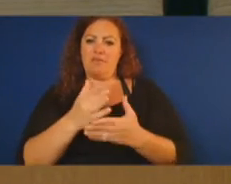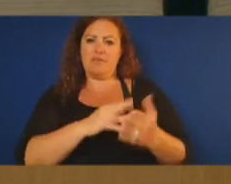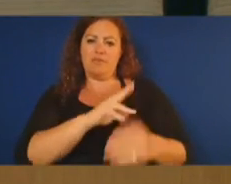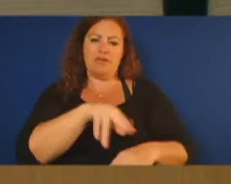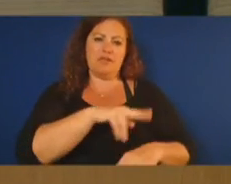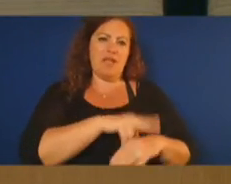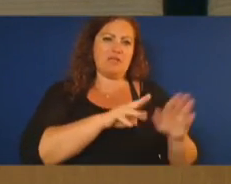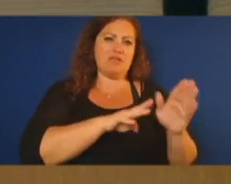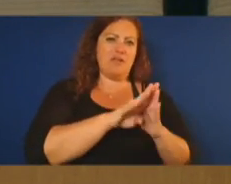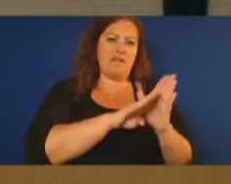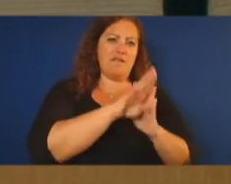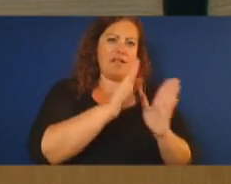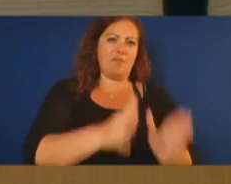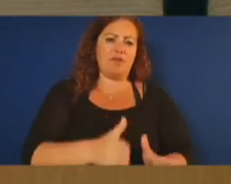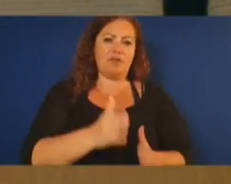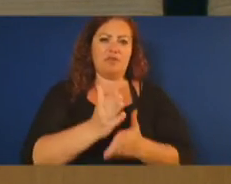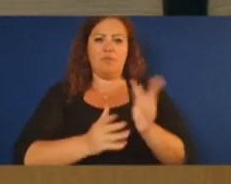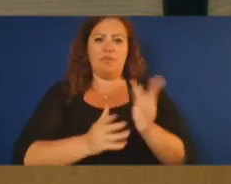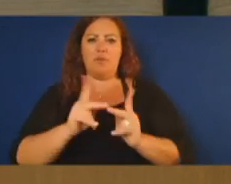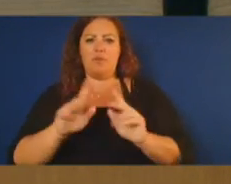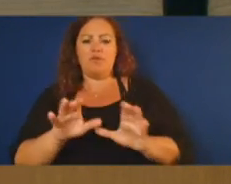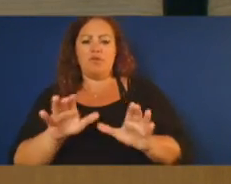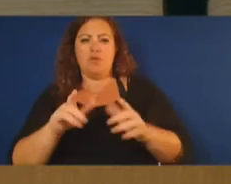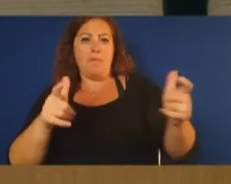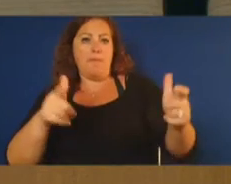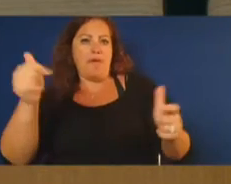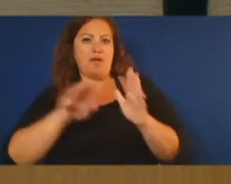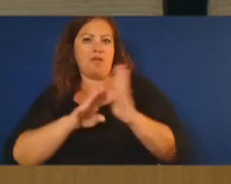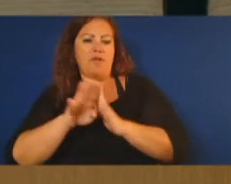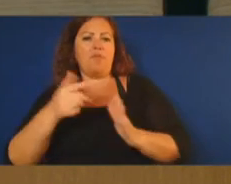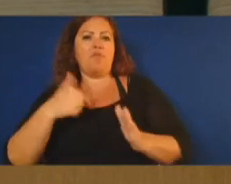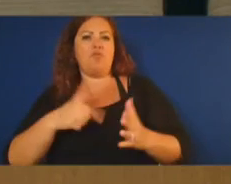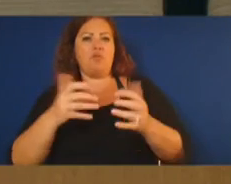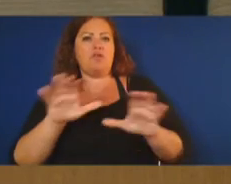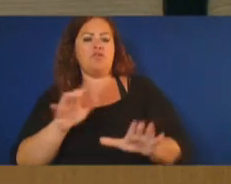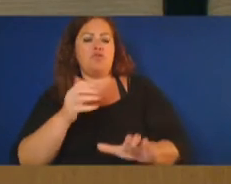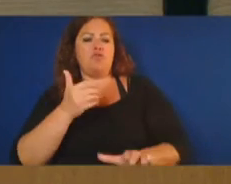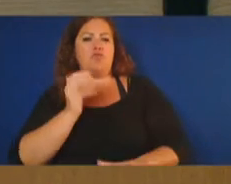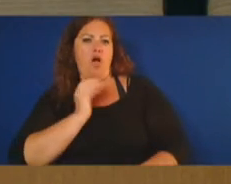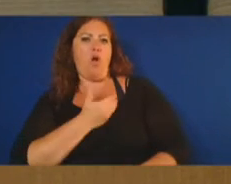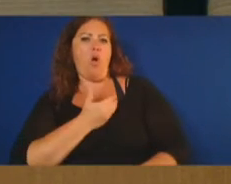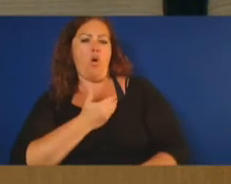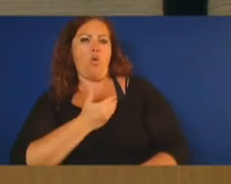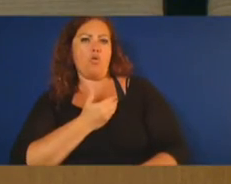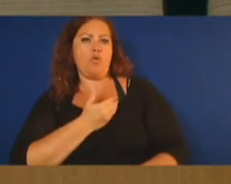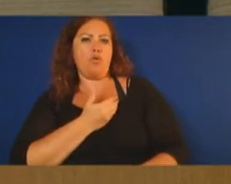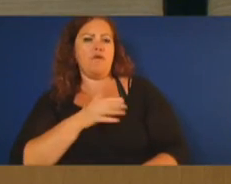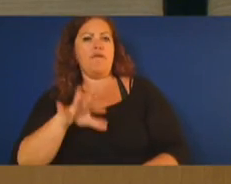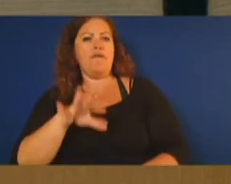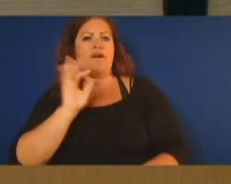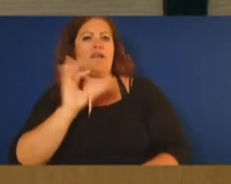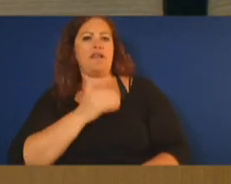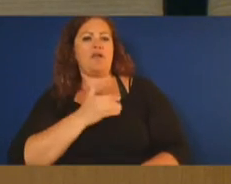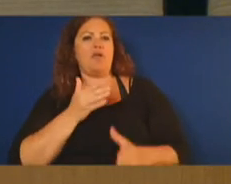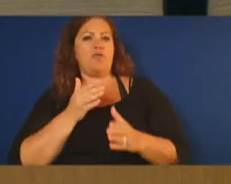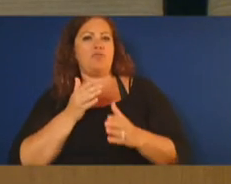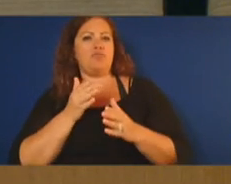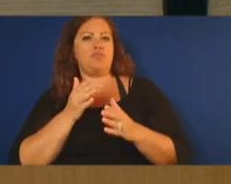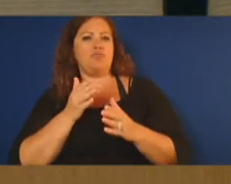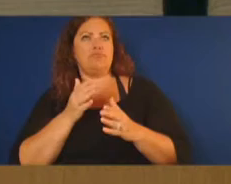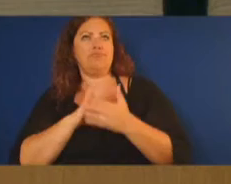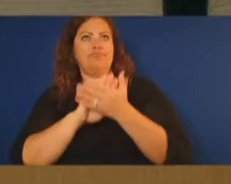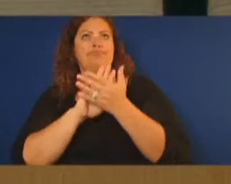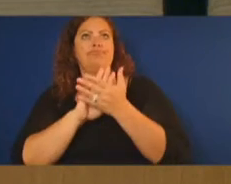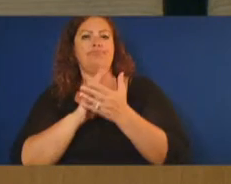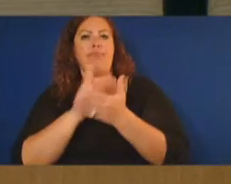developers some of the people doing bigger developments and we wanted to do our own find our own little white piece not just